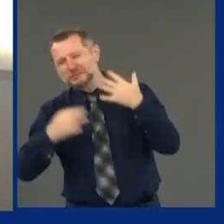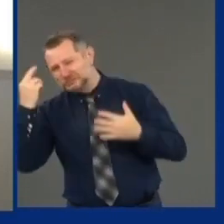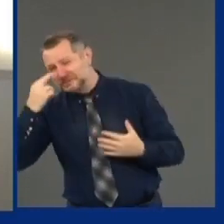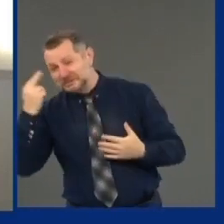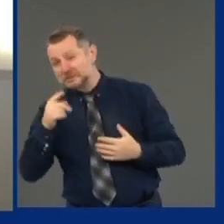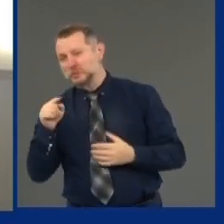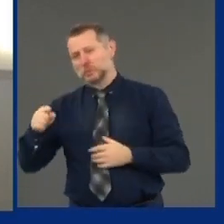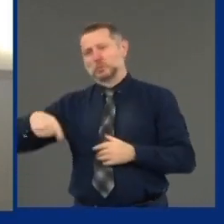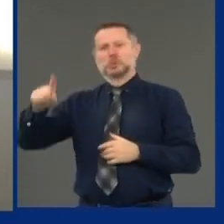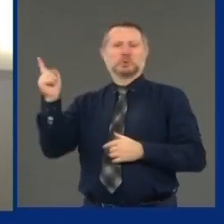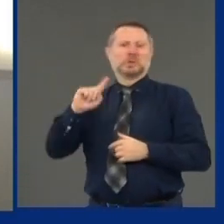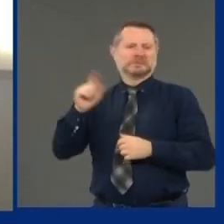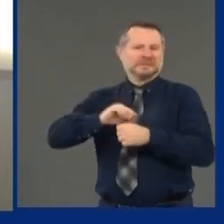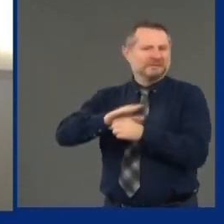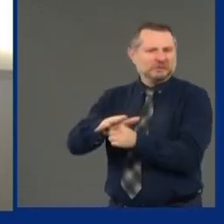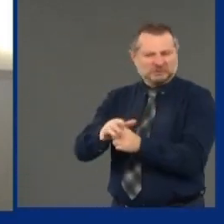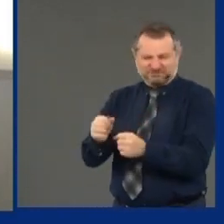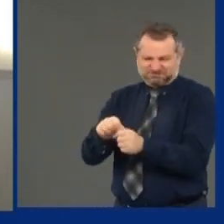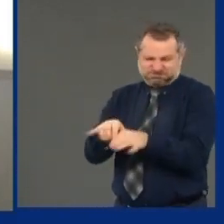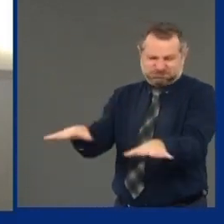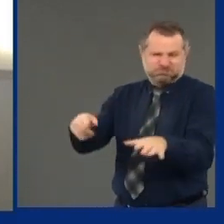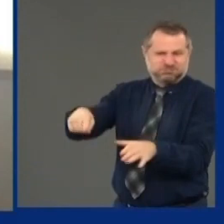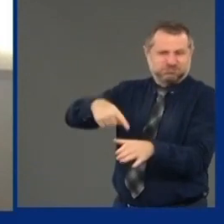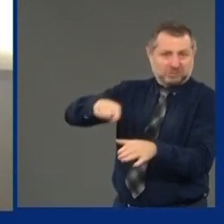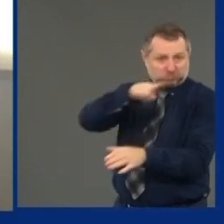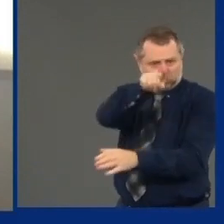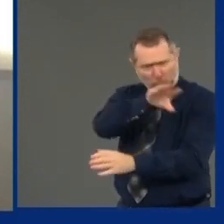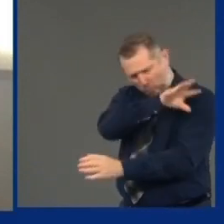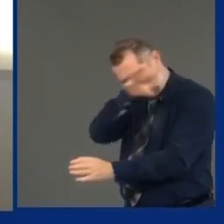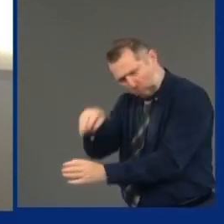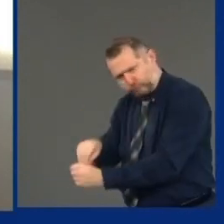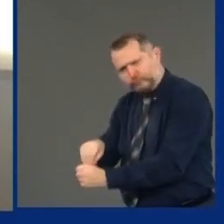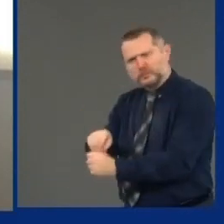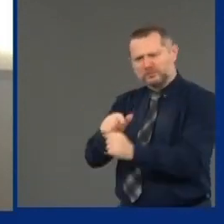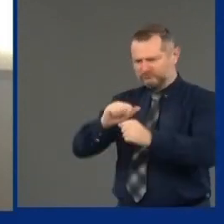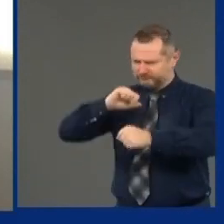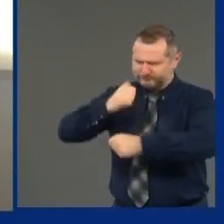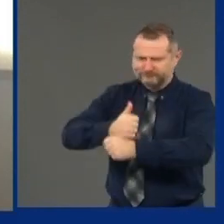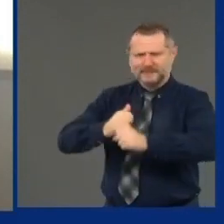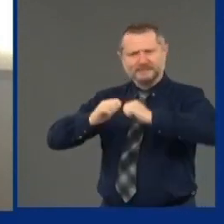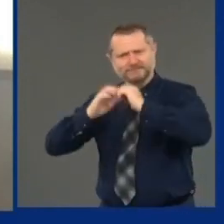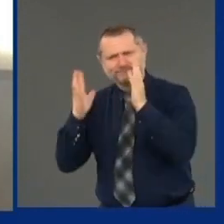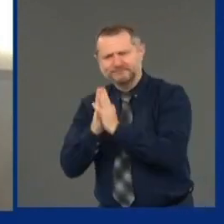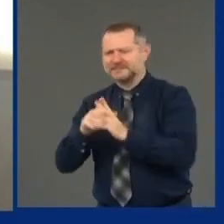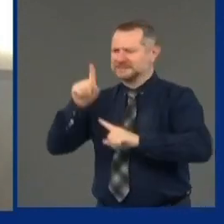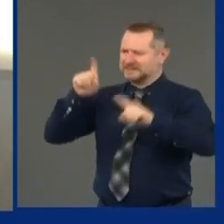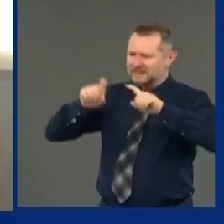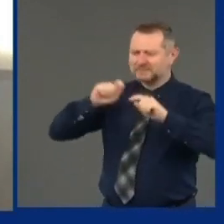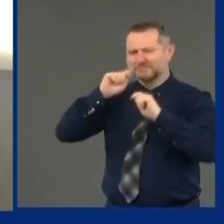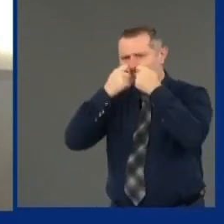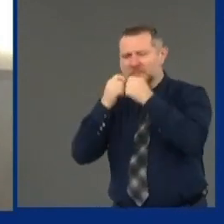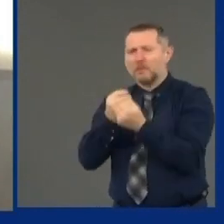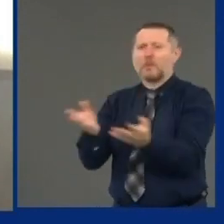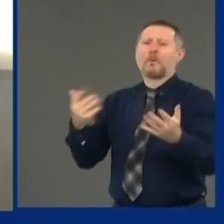spread. So what you've done, opening up those testing sites, getting it done as quickly as you did, I can't thank you